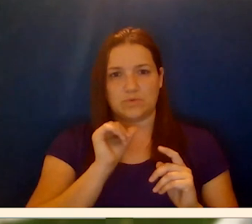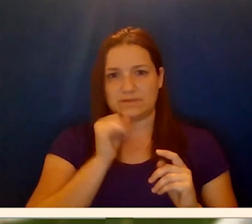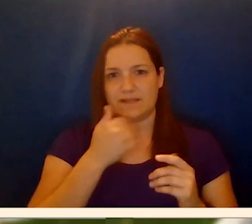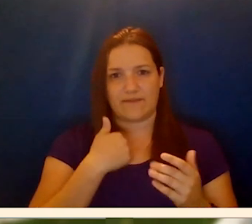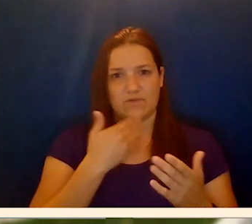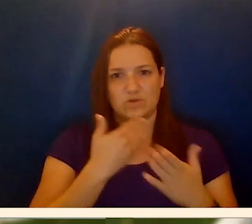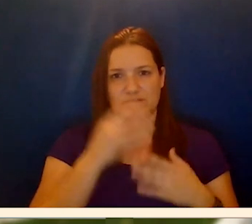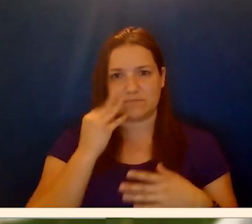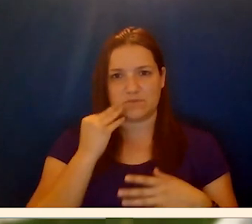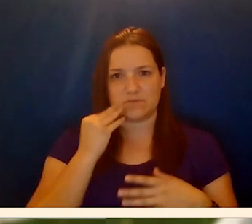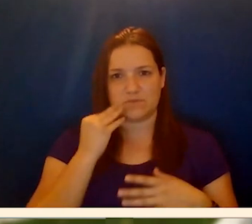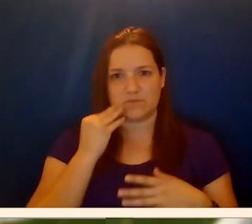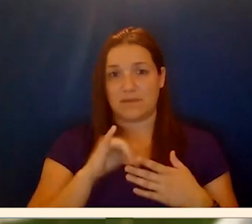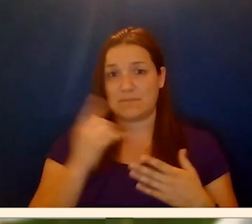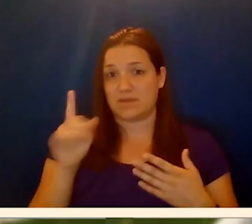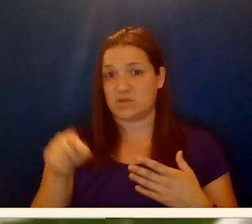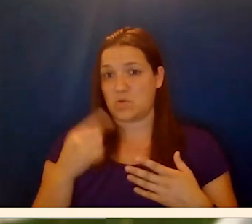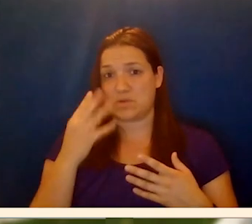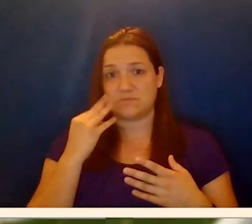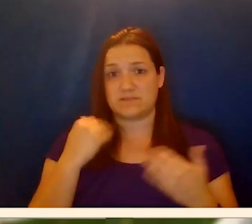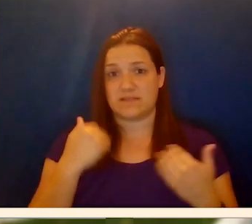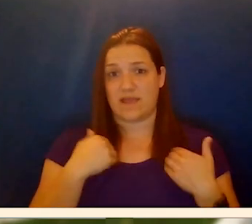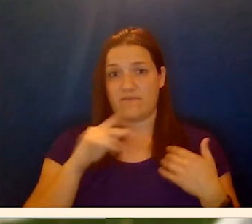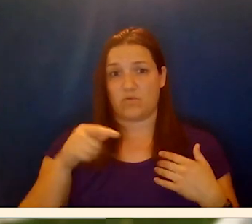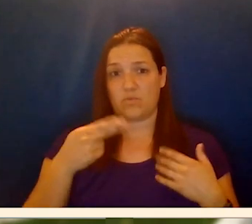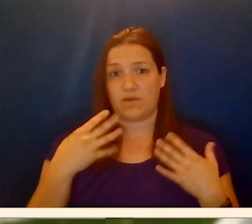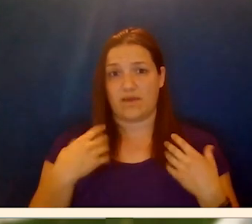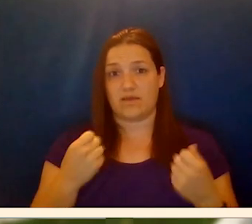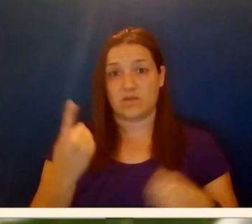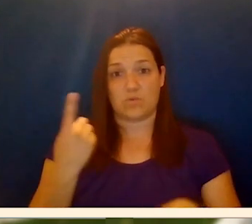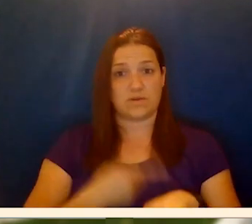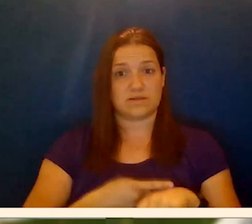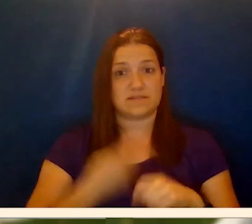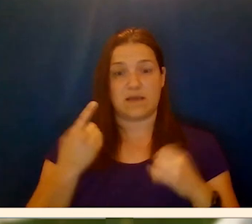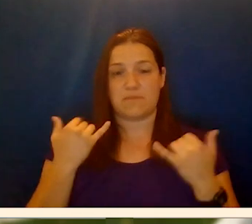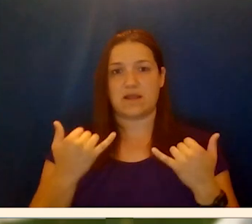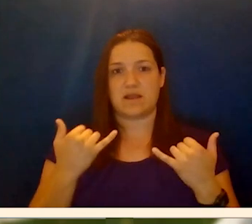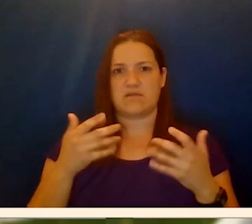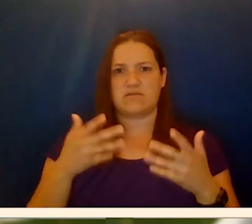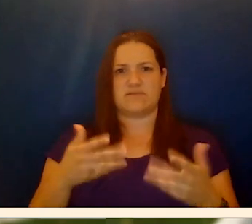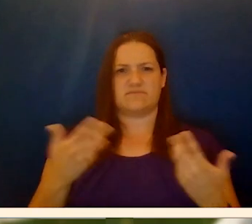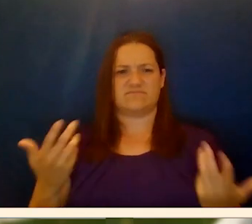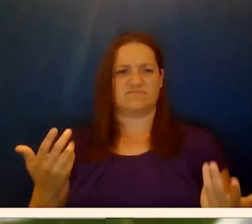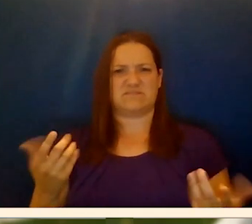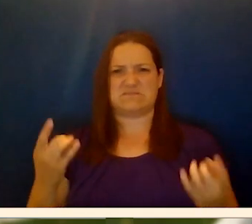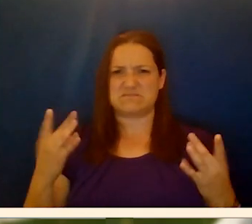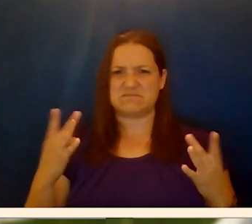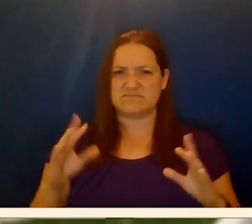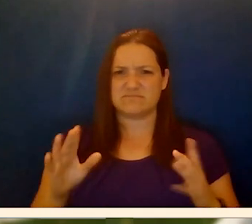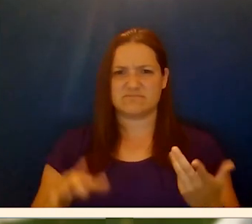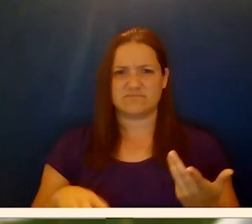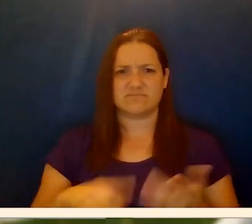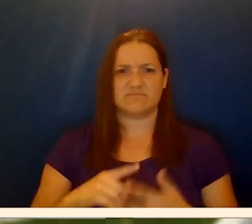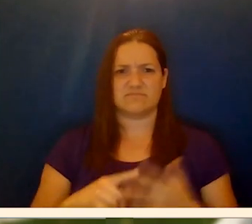And that may be their only experience they ever have with Cahuilla Health, is that one time. And now they're left with this horrible feeling